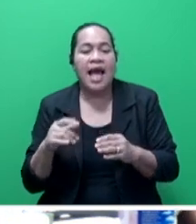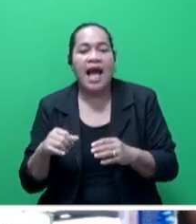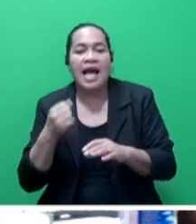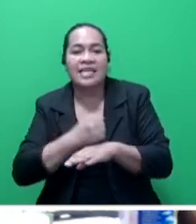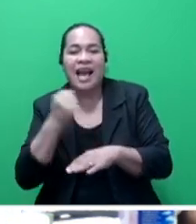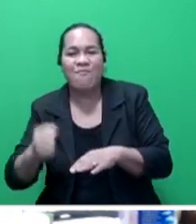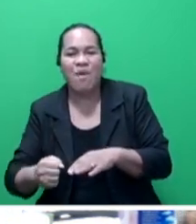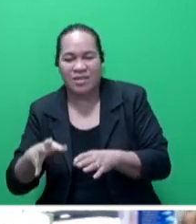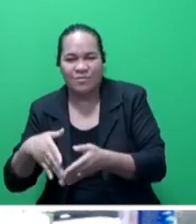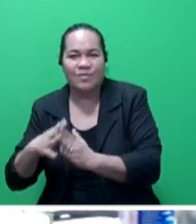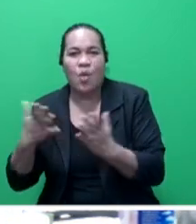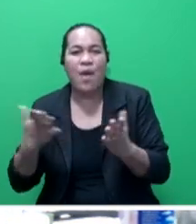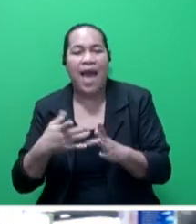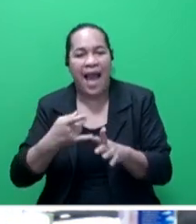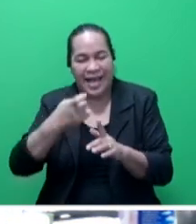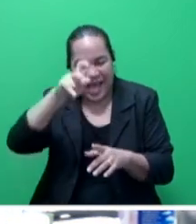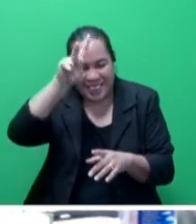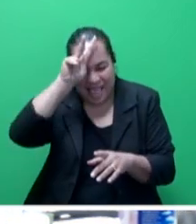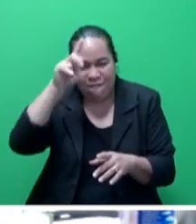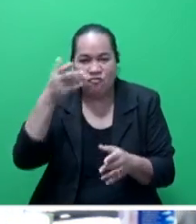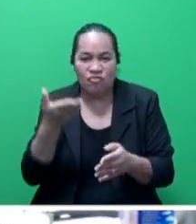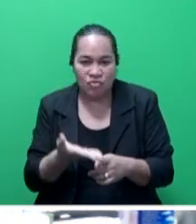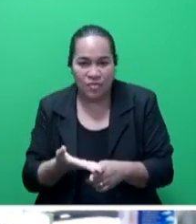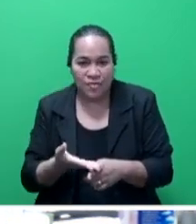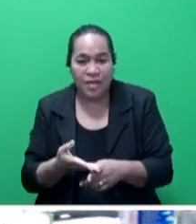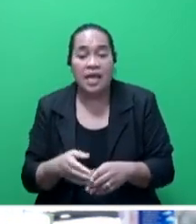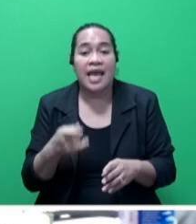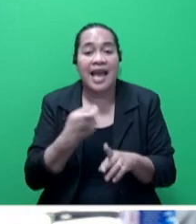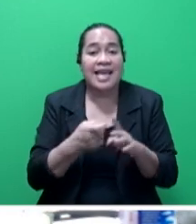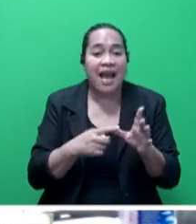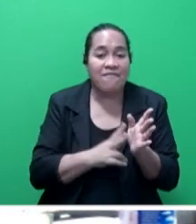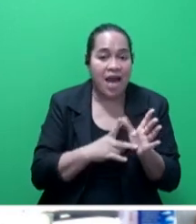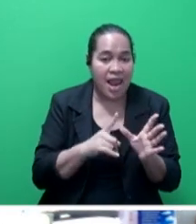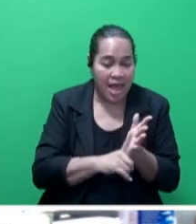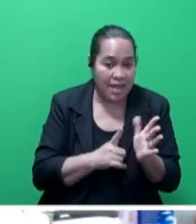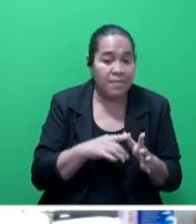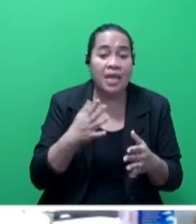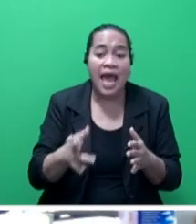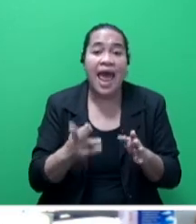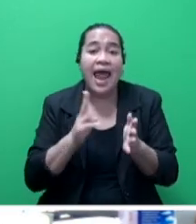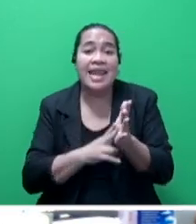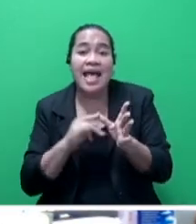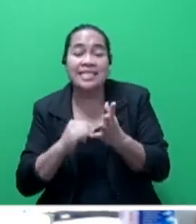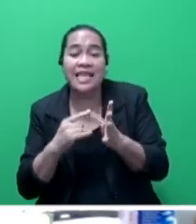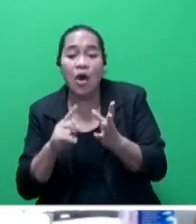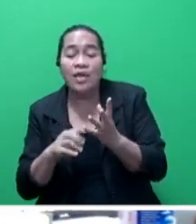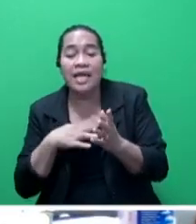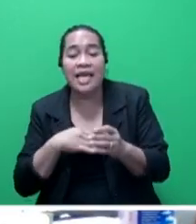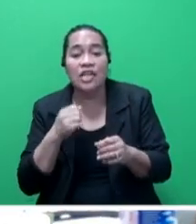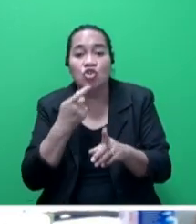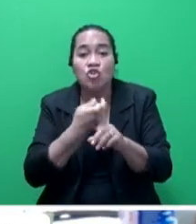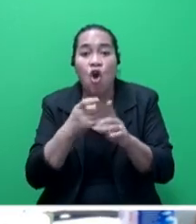Kandavu. We have also constructed a DO station in Nassau, in Koro. We have